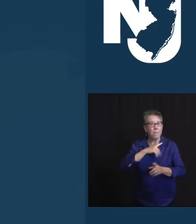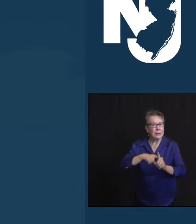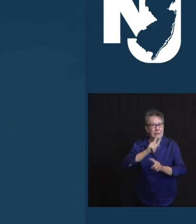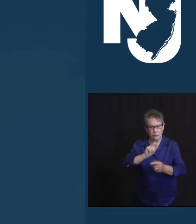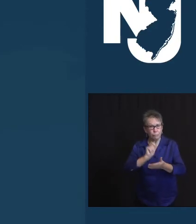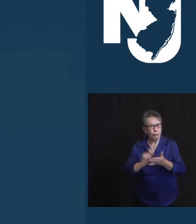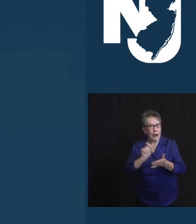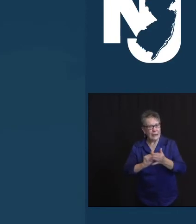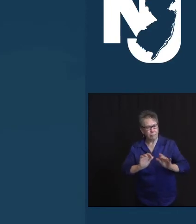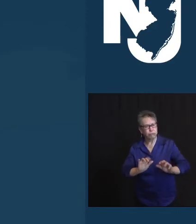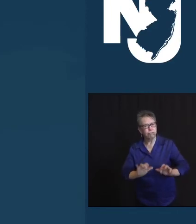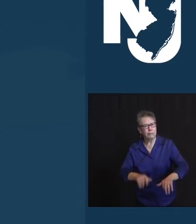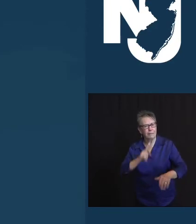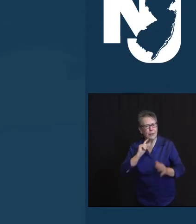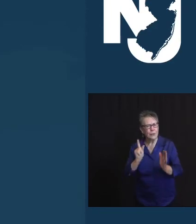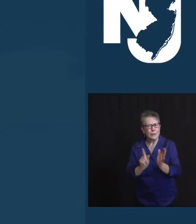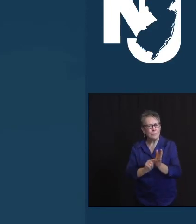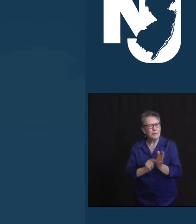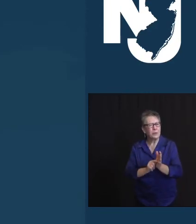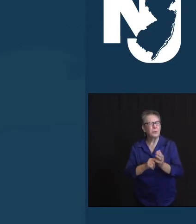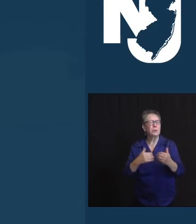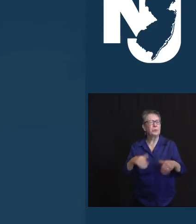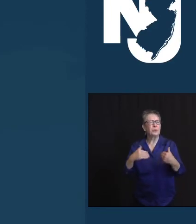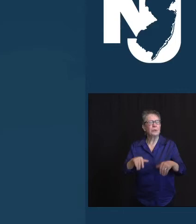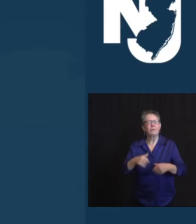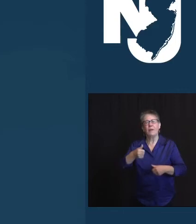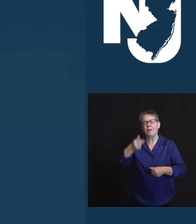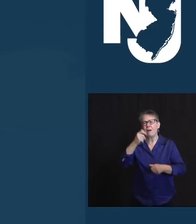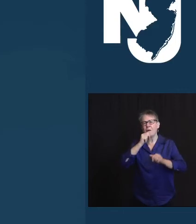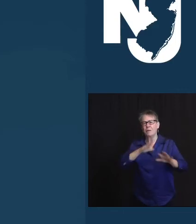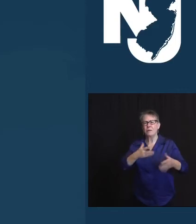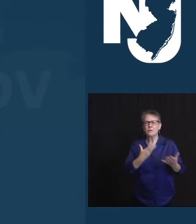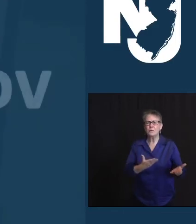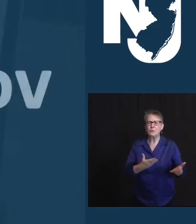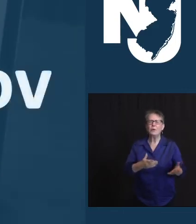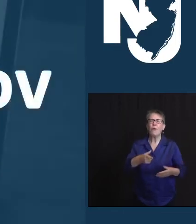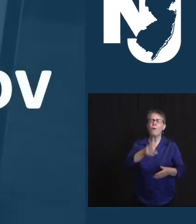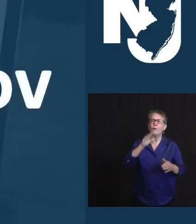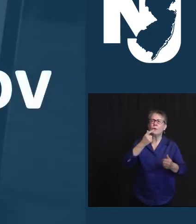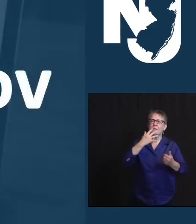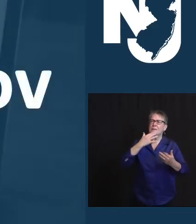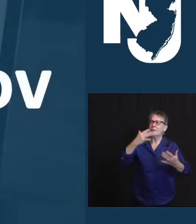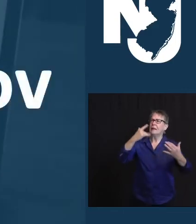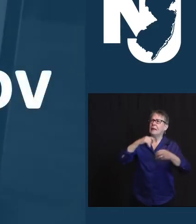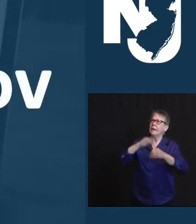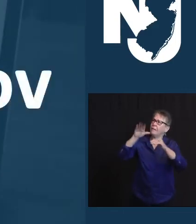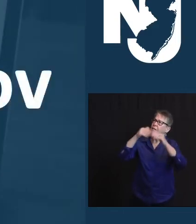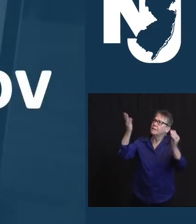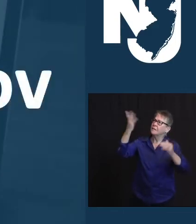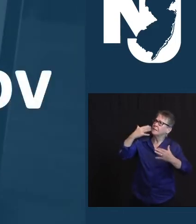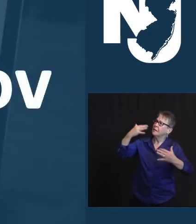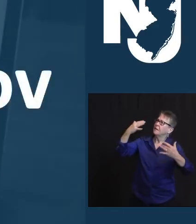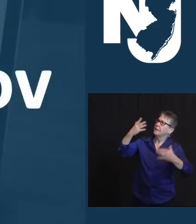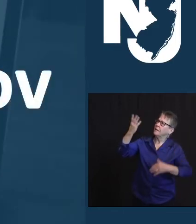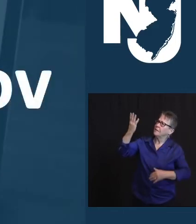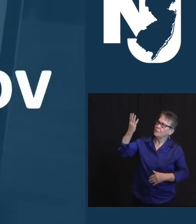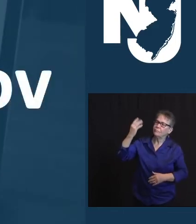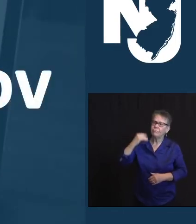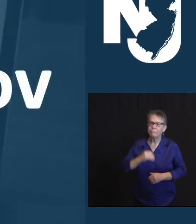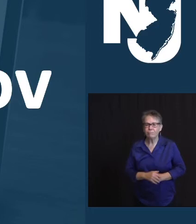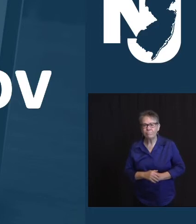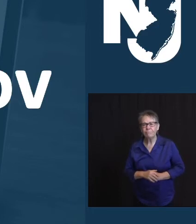be singing a show tune in heaven. So Franco, Brian, and Rick are the first 3 members of our New